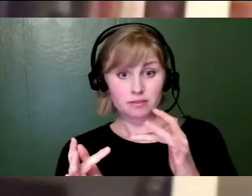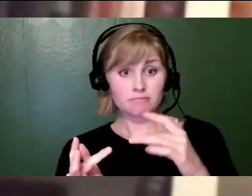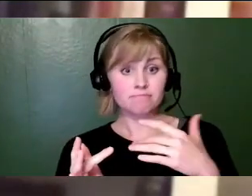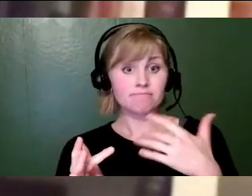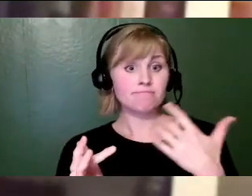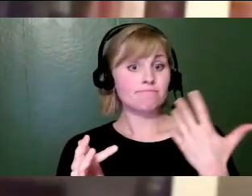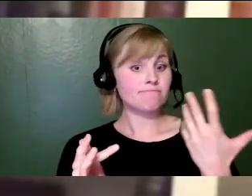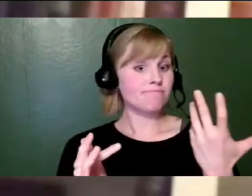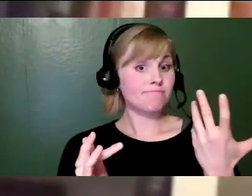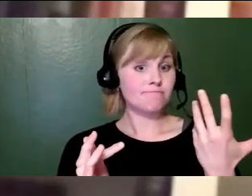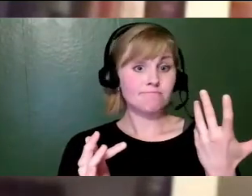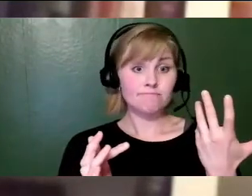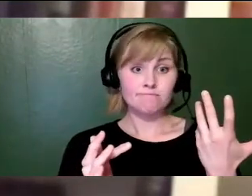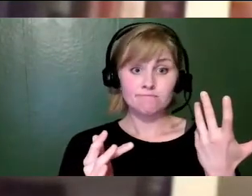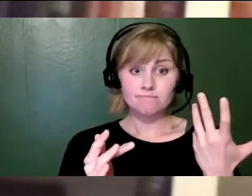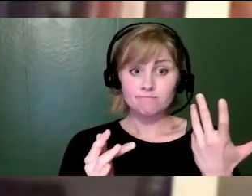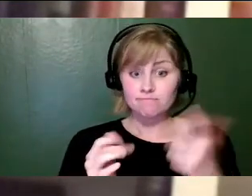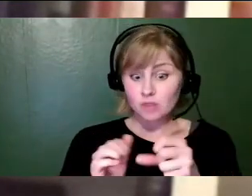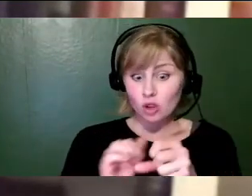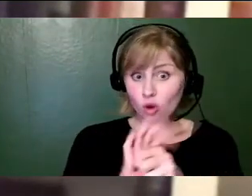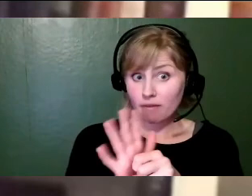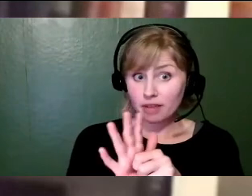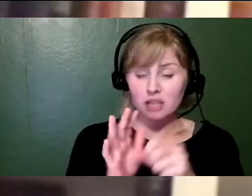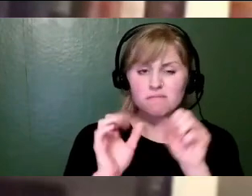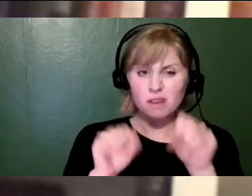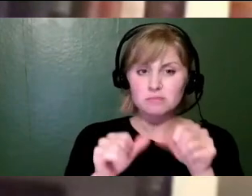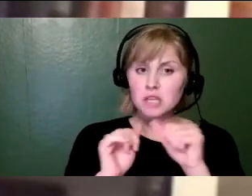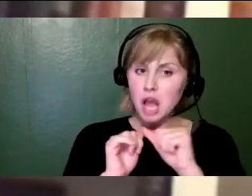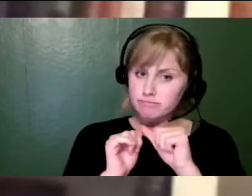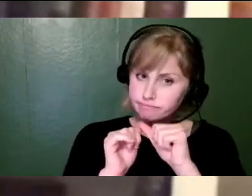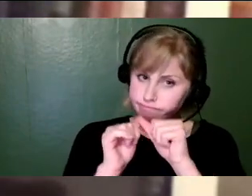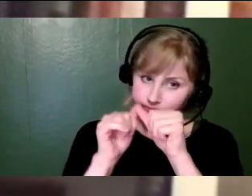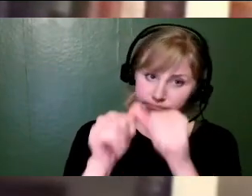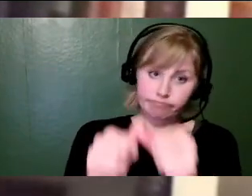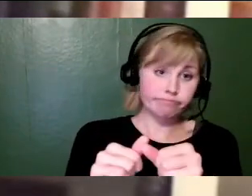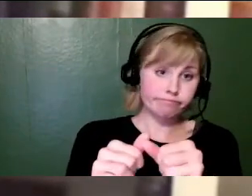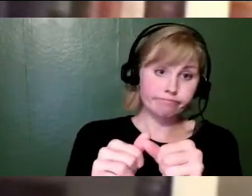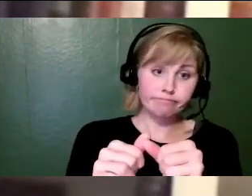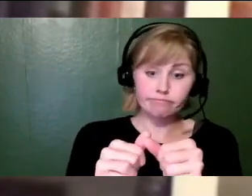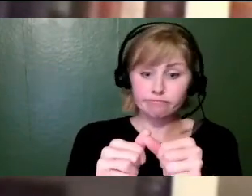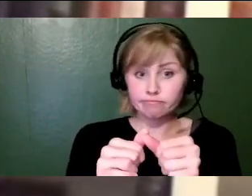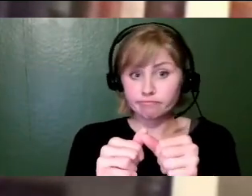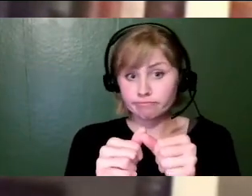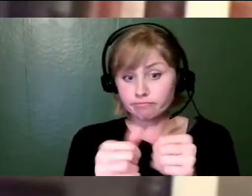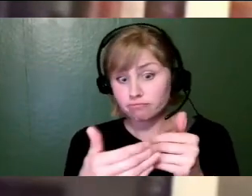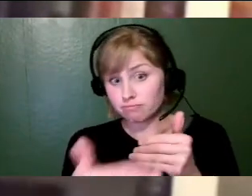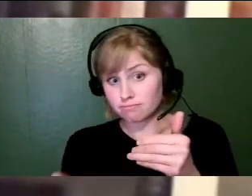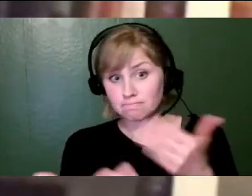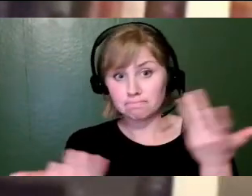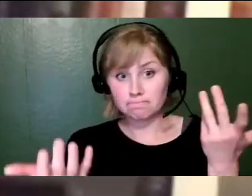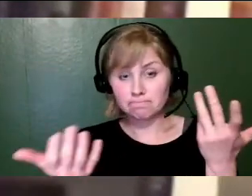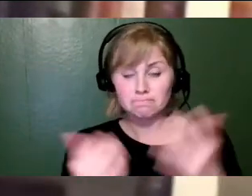responding to this pandemic for the time being. So there you go.